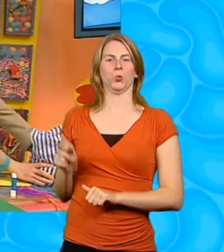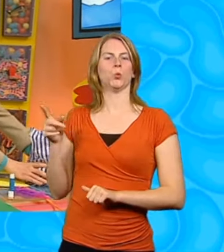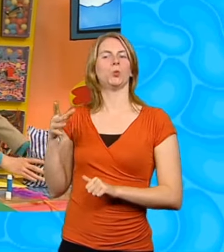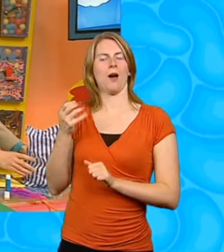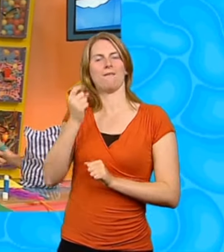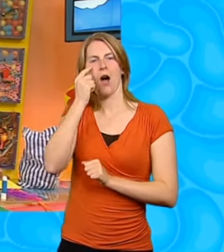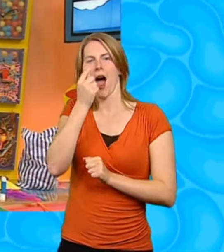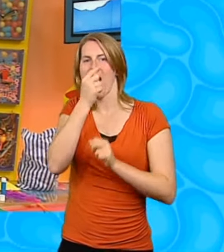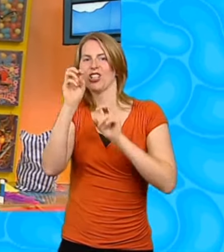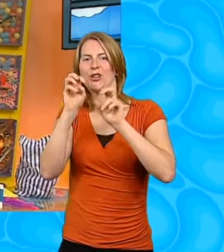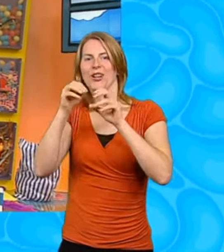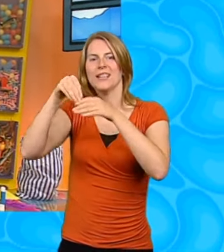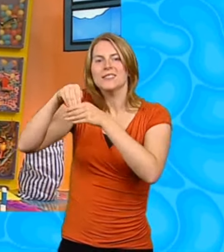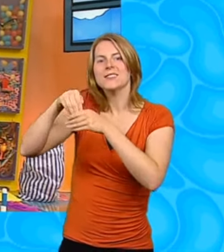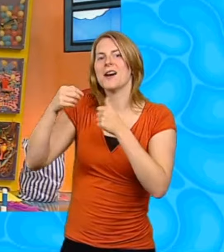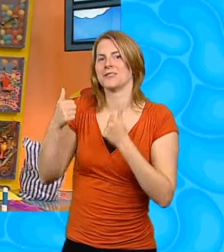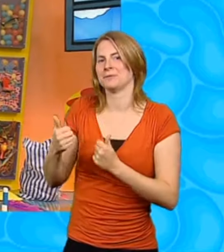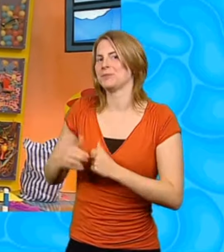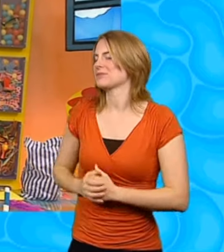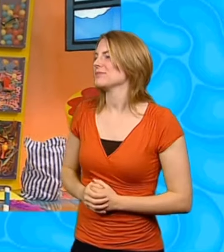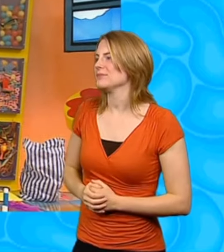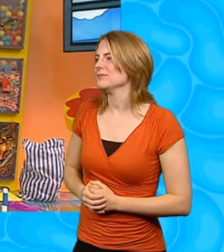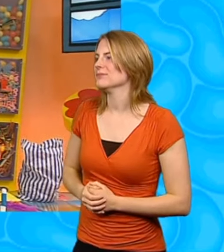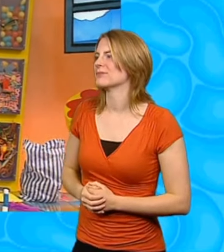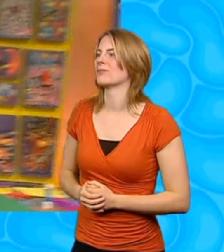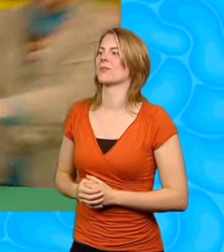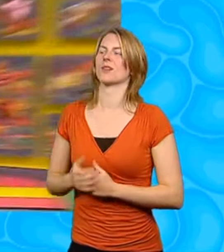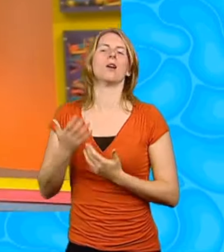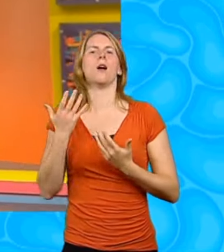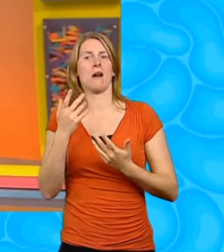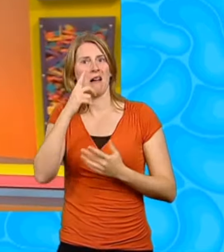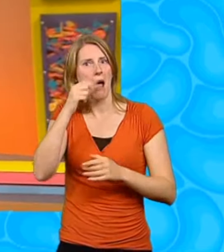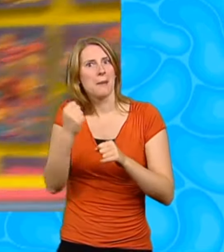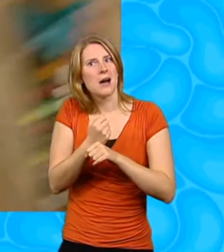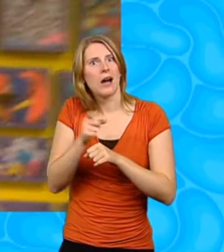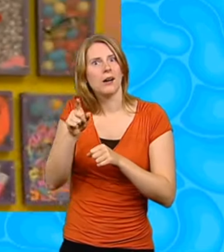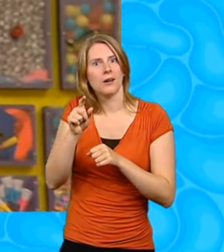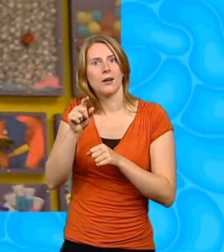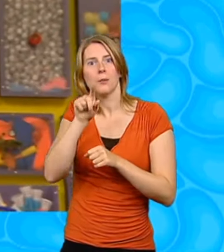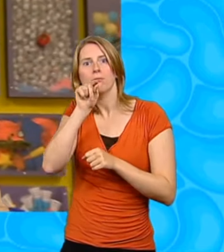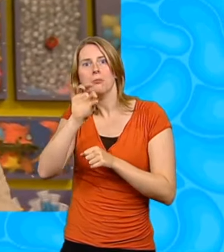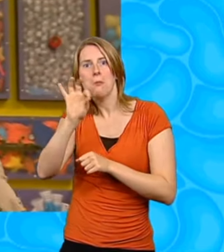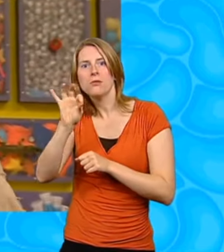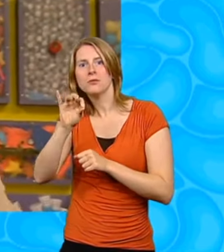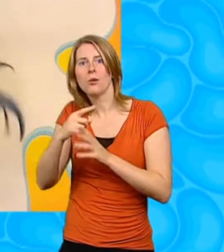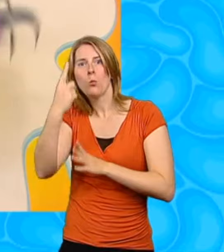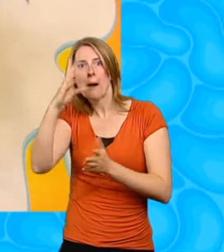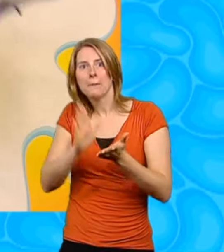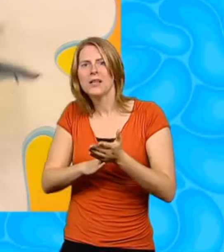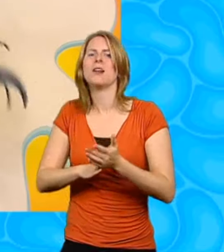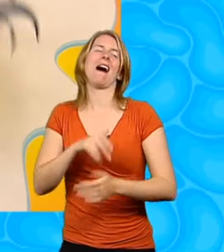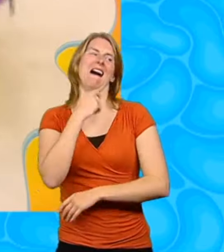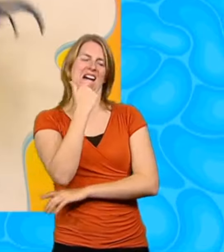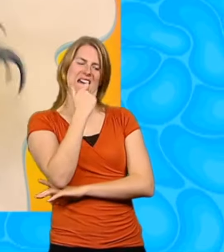There are my googly eyes. Now, do you think it's possible to make a pencil pet in just a minute?